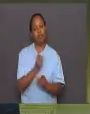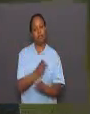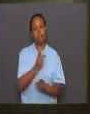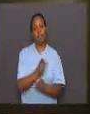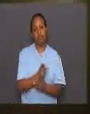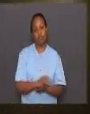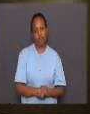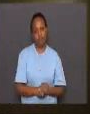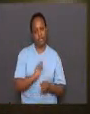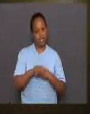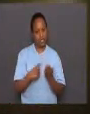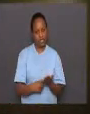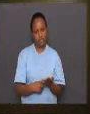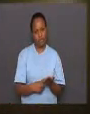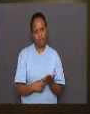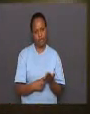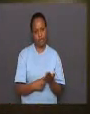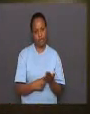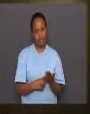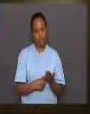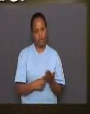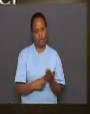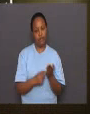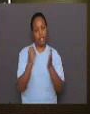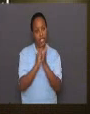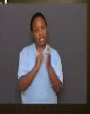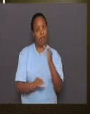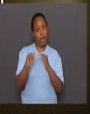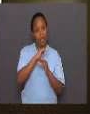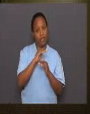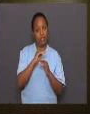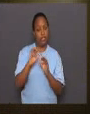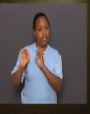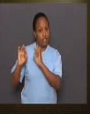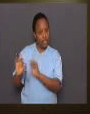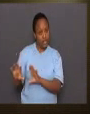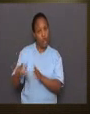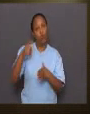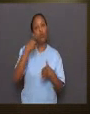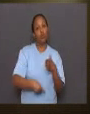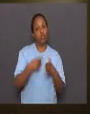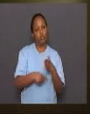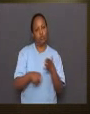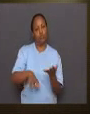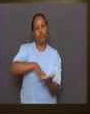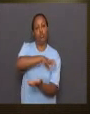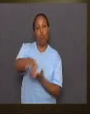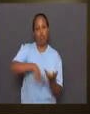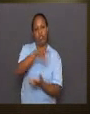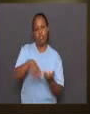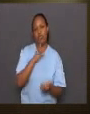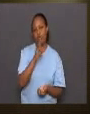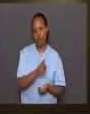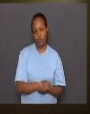protected. Therefore, an absence of rule of law results in